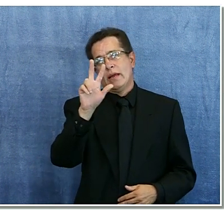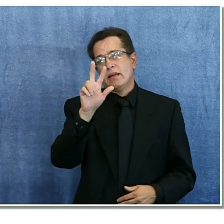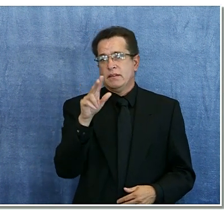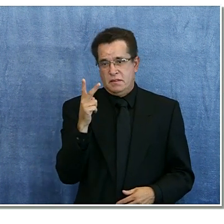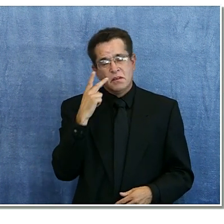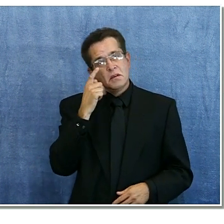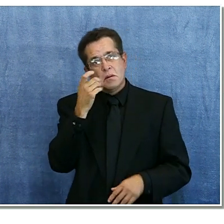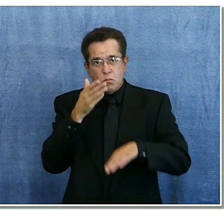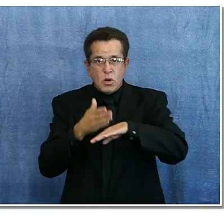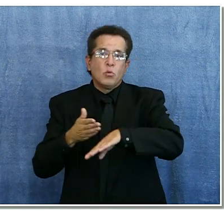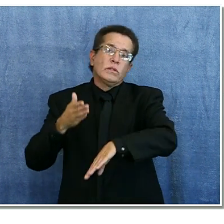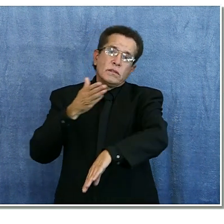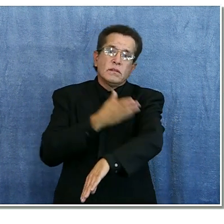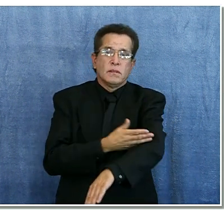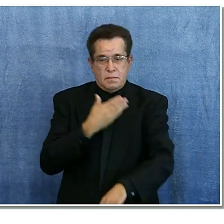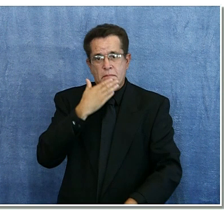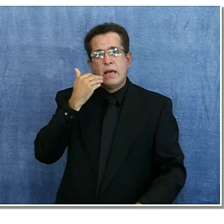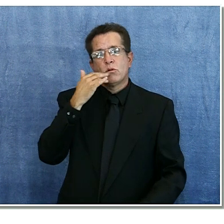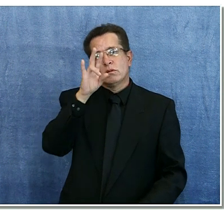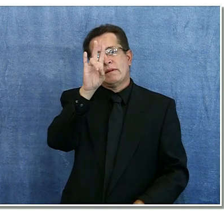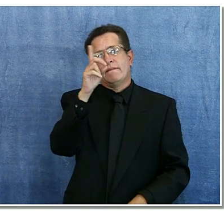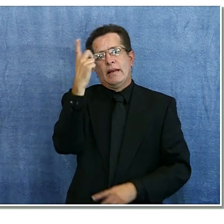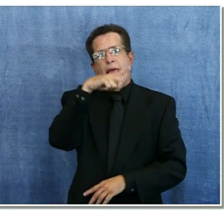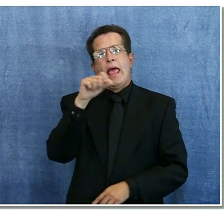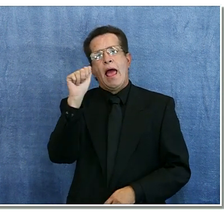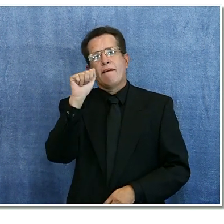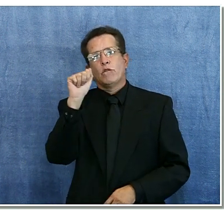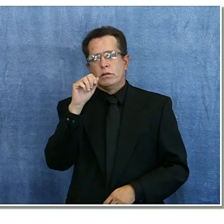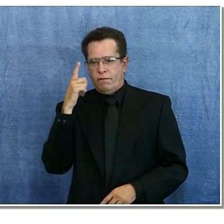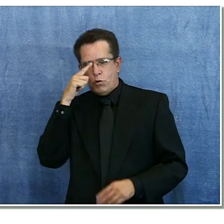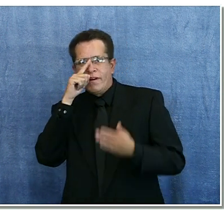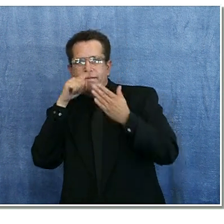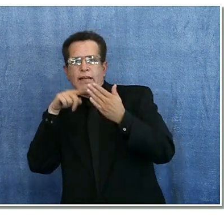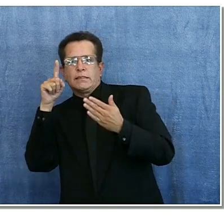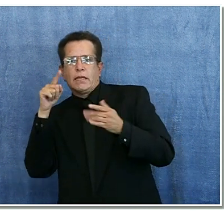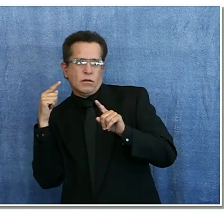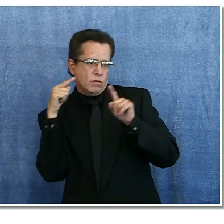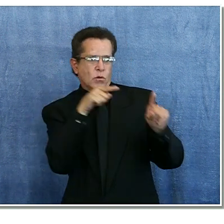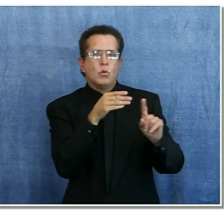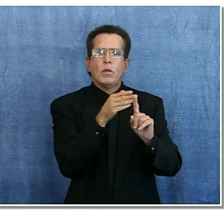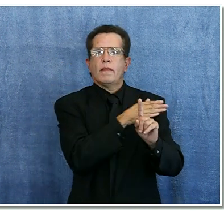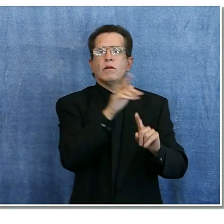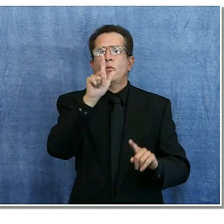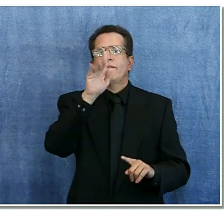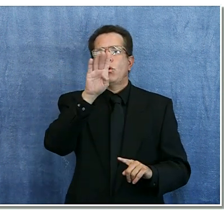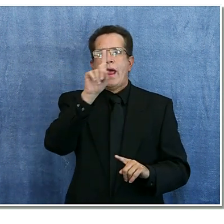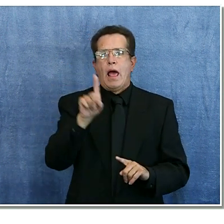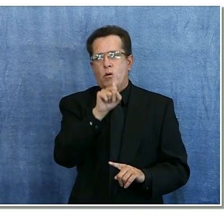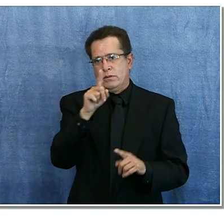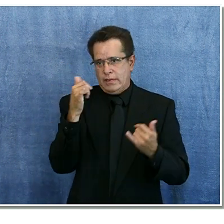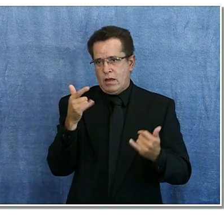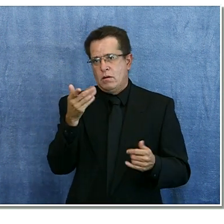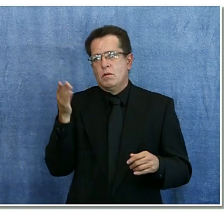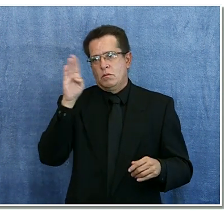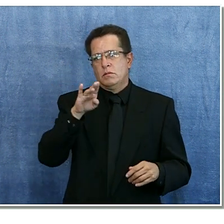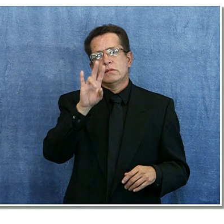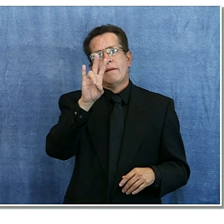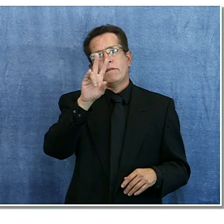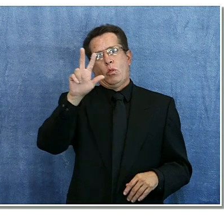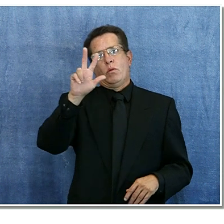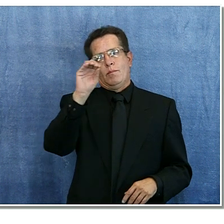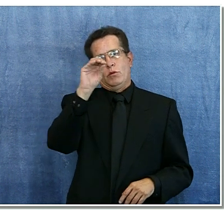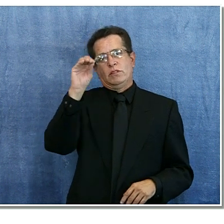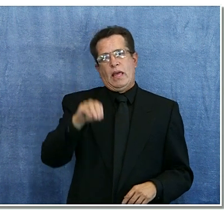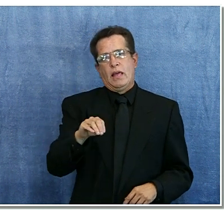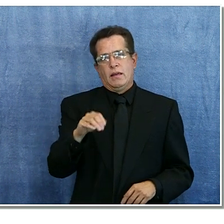significant progress in increasing our 7-day average of investigations initiated within 24 hours. We're now at 73%. Remember, this was